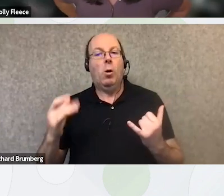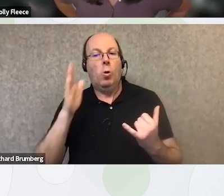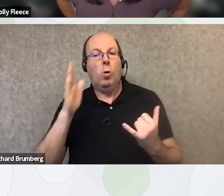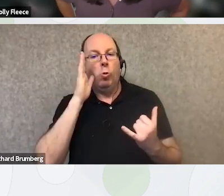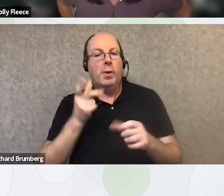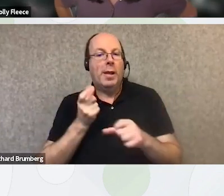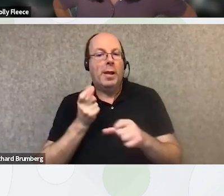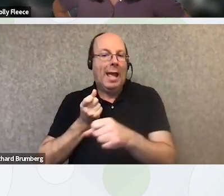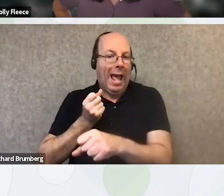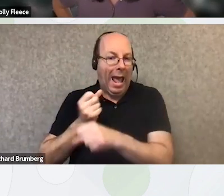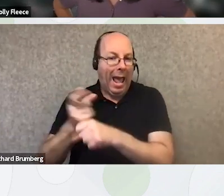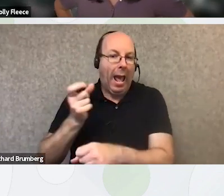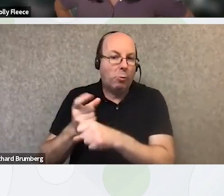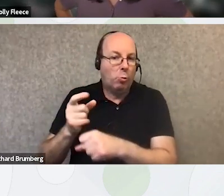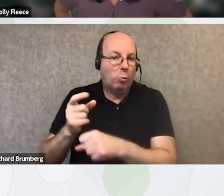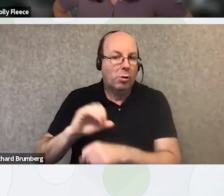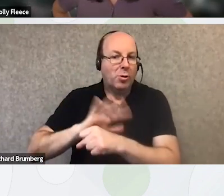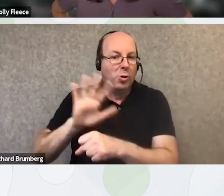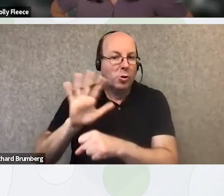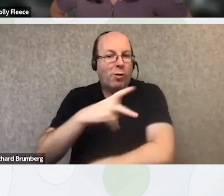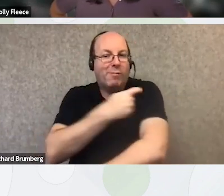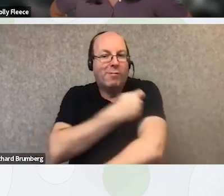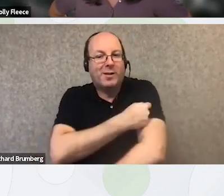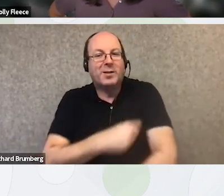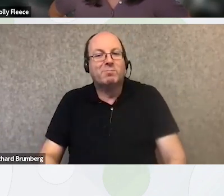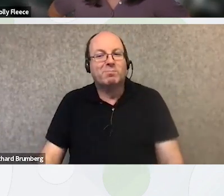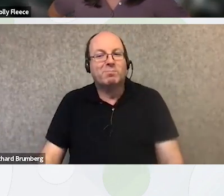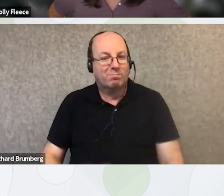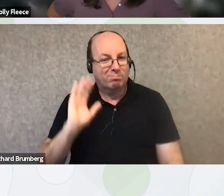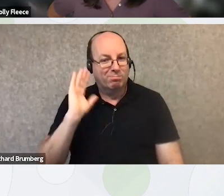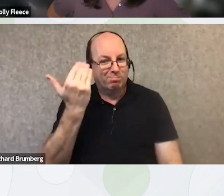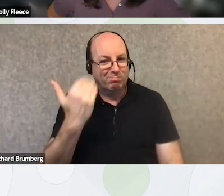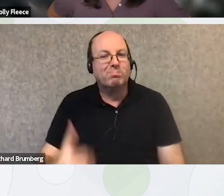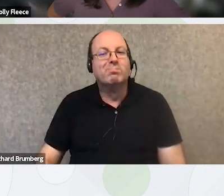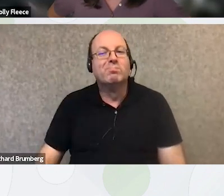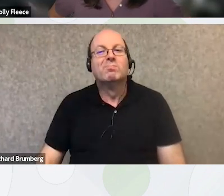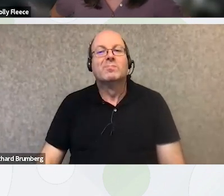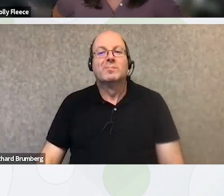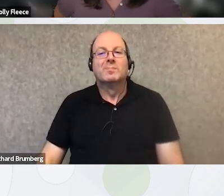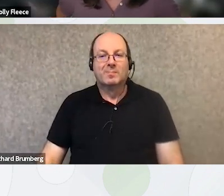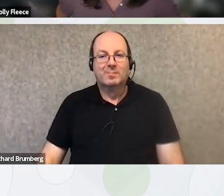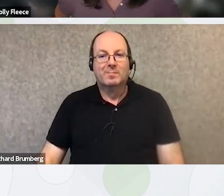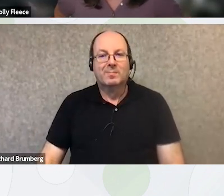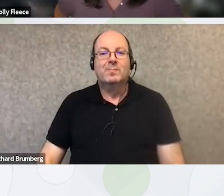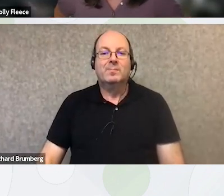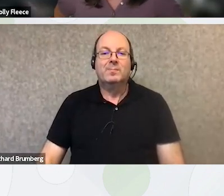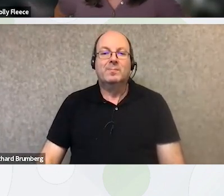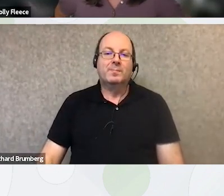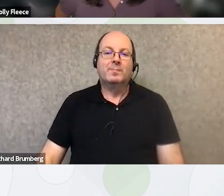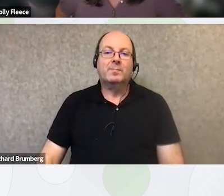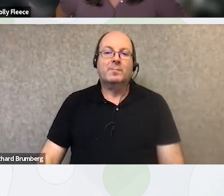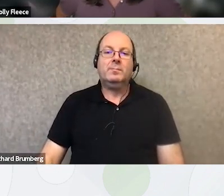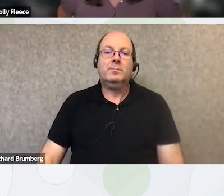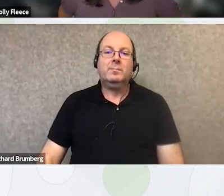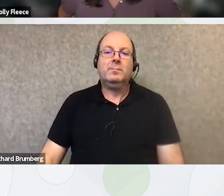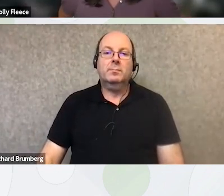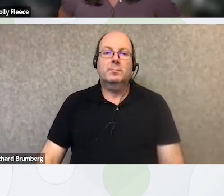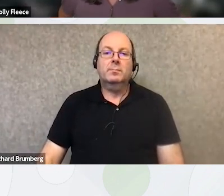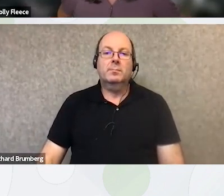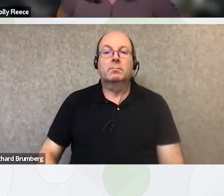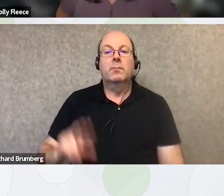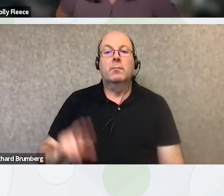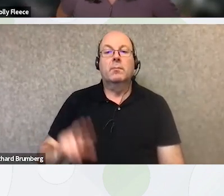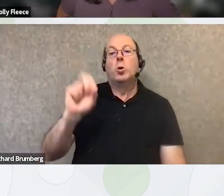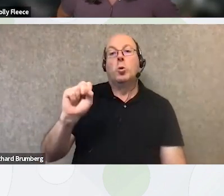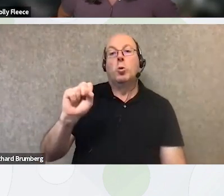annual COVID vaccination as well. So whereas we do not have the nationwide COVID vaccine